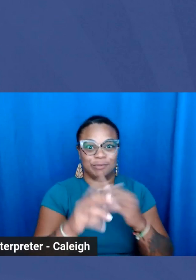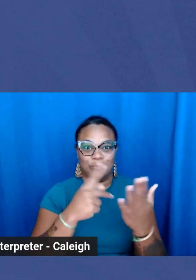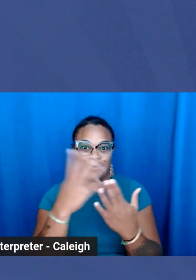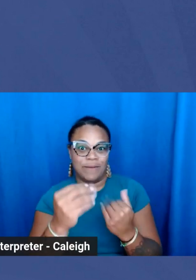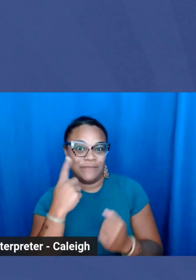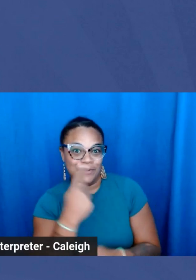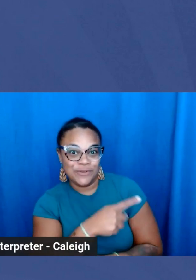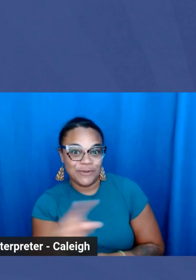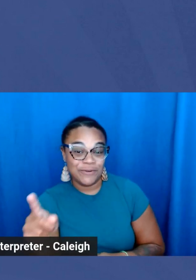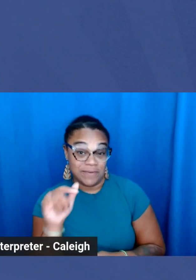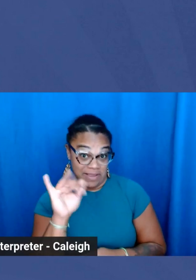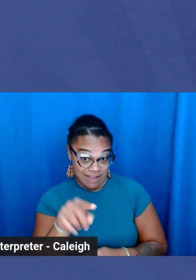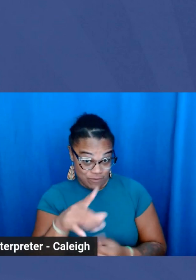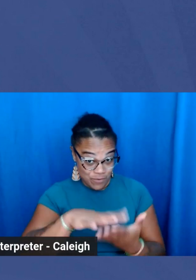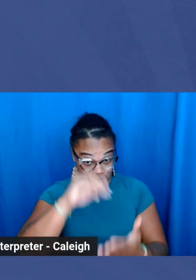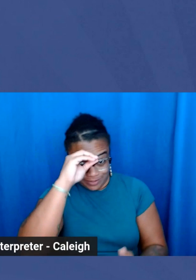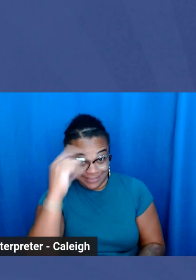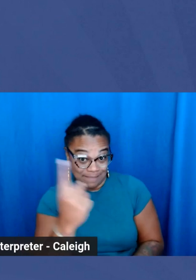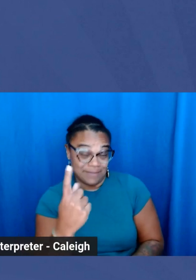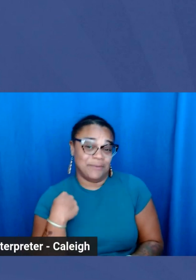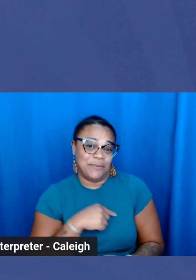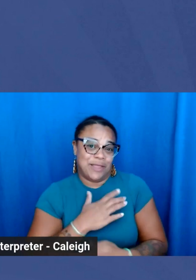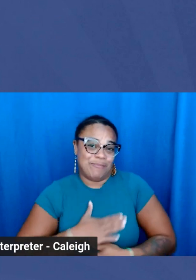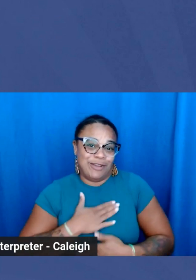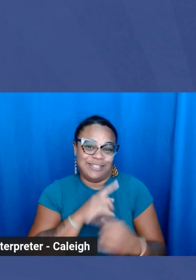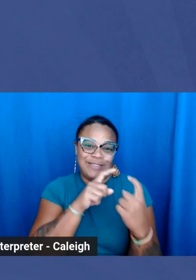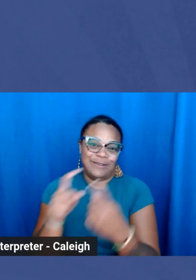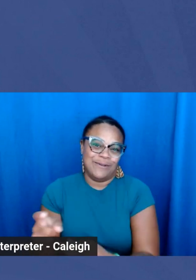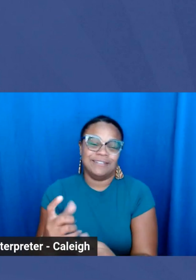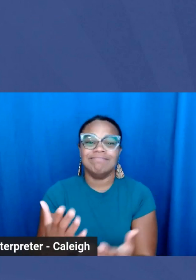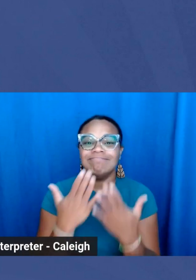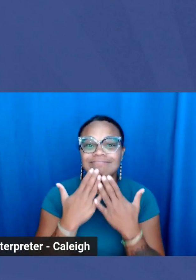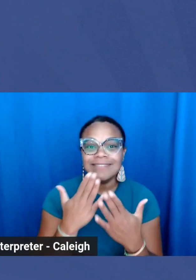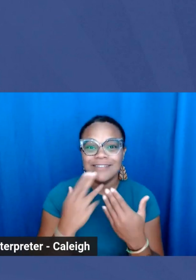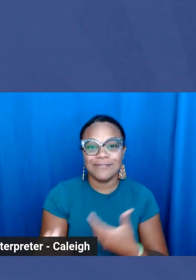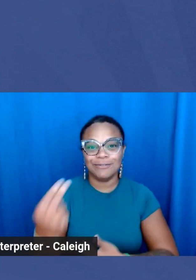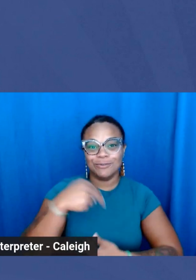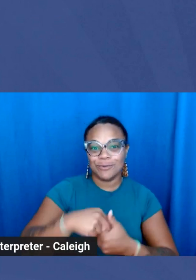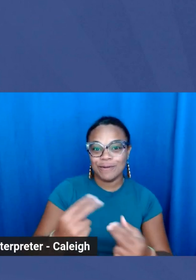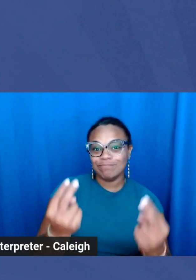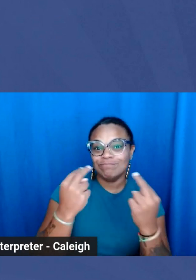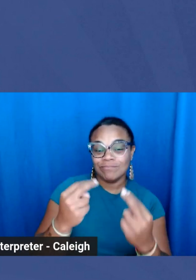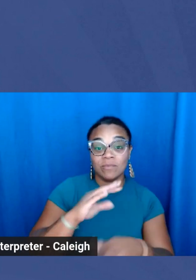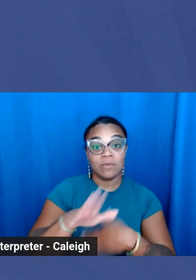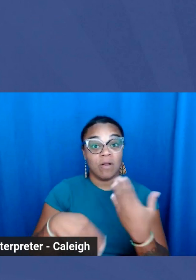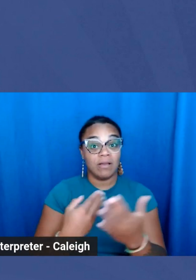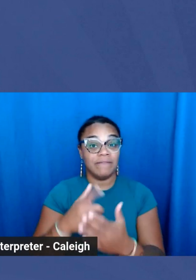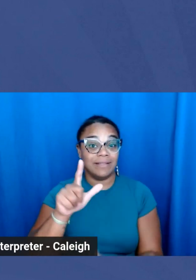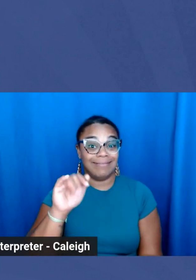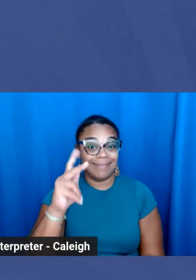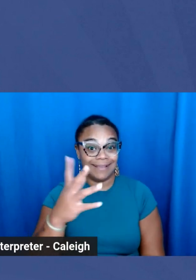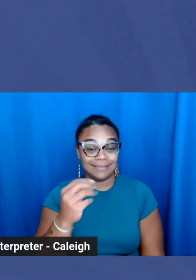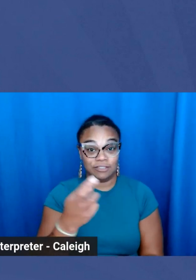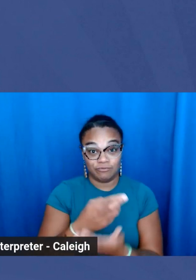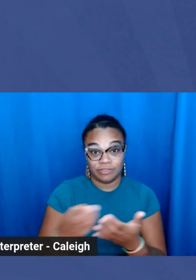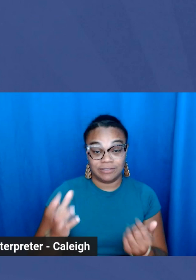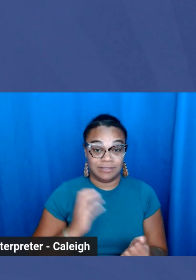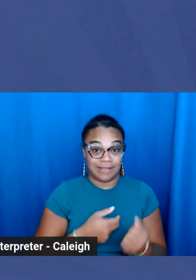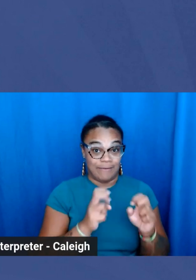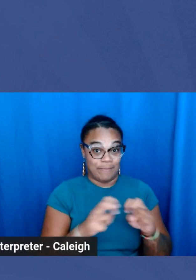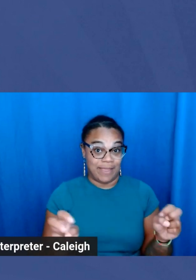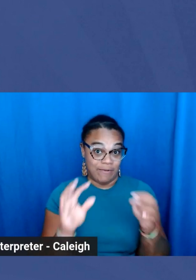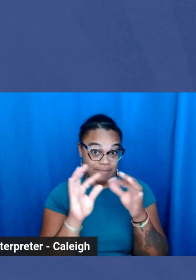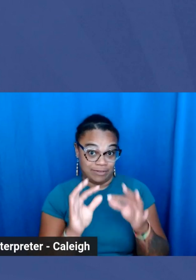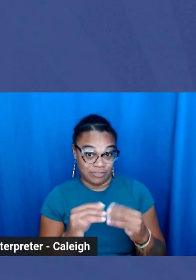something, we'd appreciate the donation. So thanks again for being here. All of the links and resources that our panelists talked about